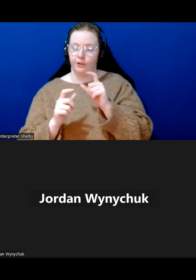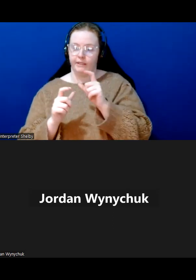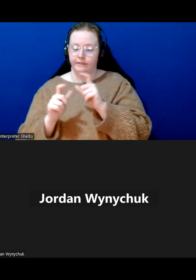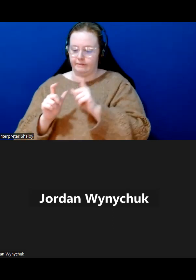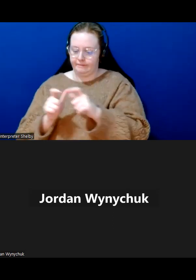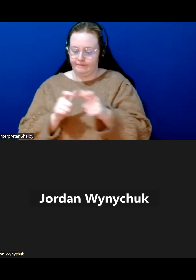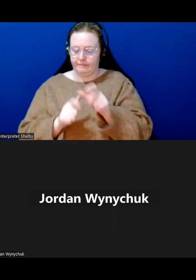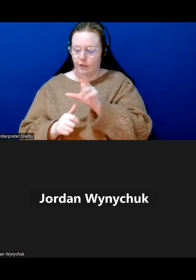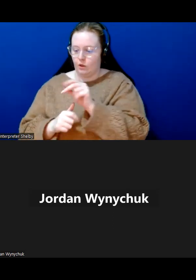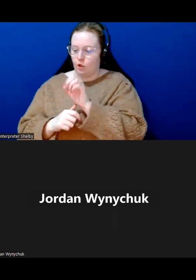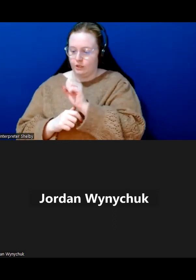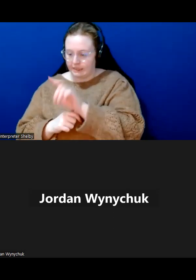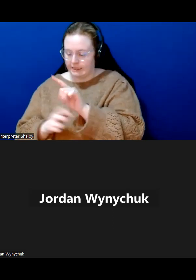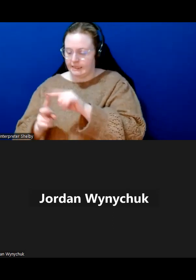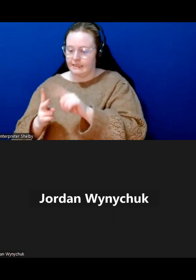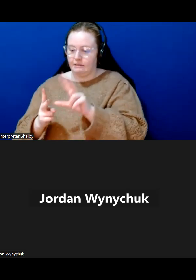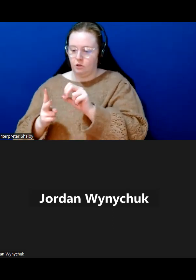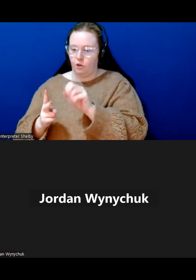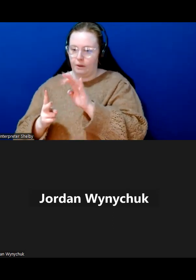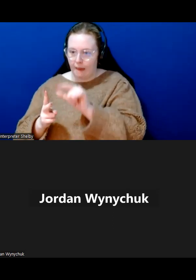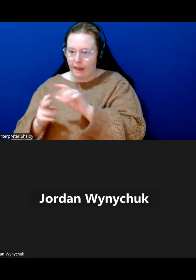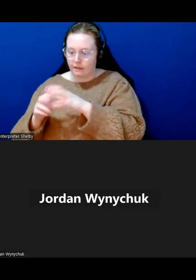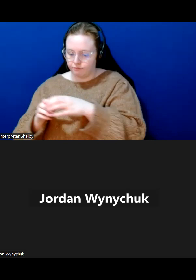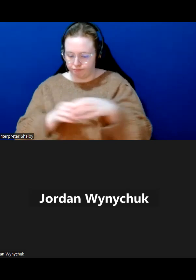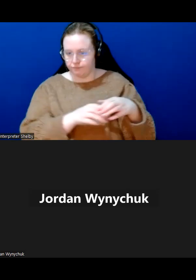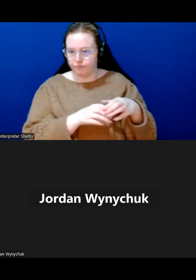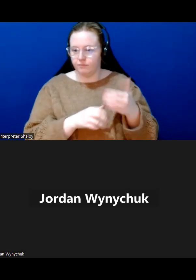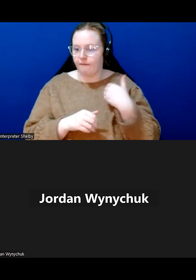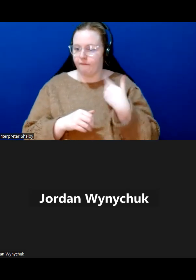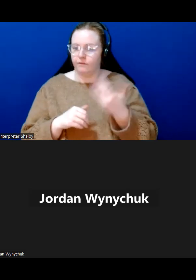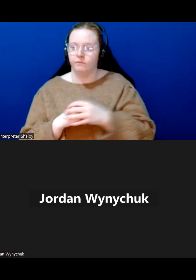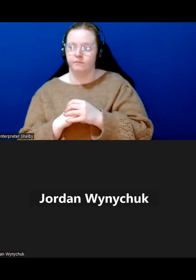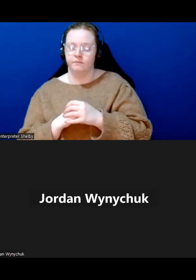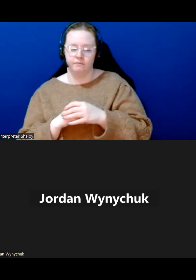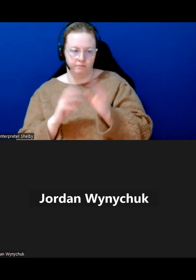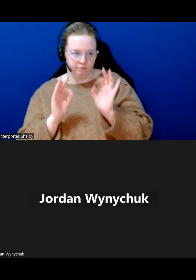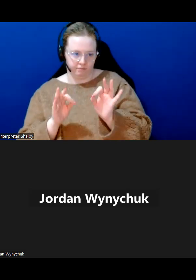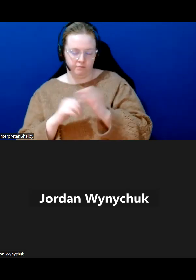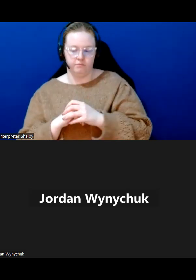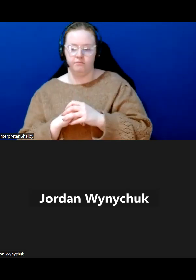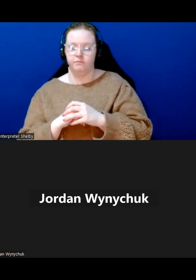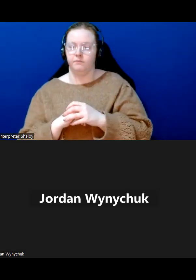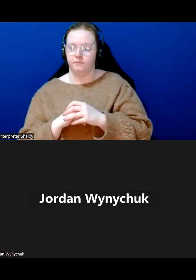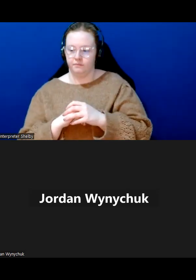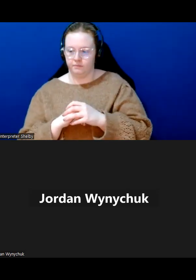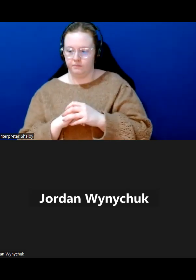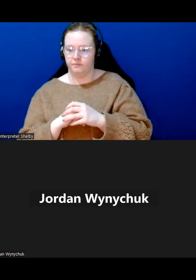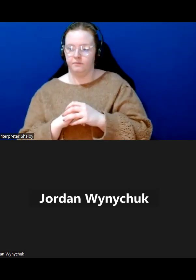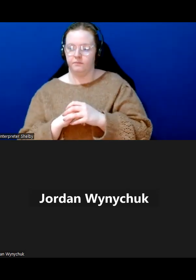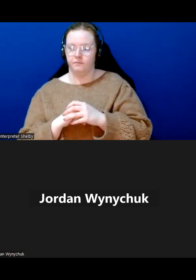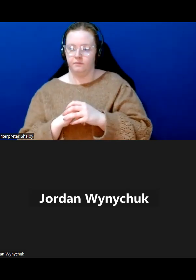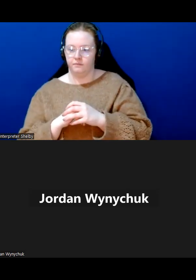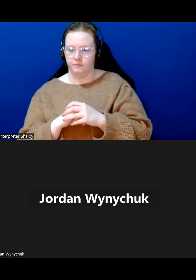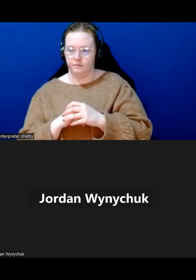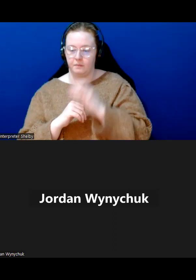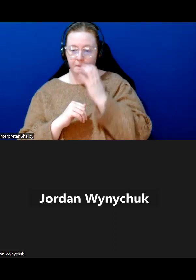seeds, 30 bags. Yeah. Okay. We have a chat in the question, which actually goes hand in